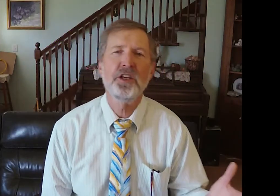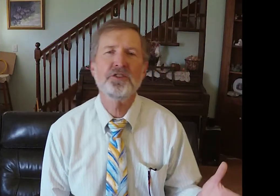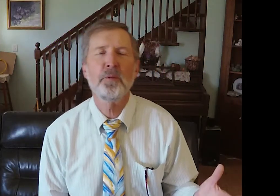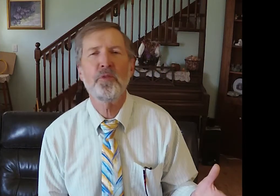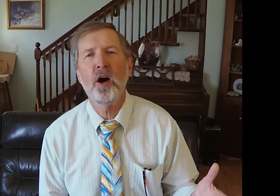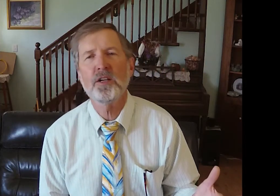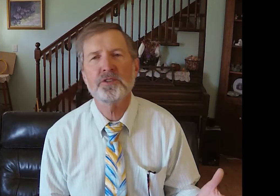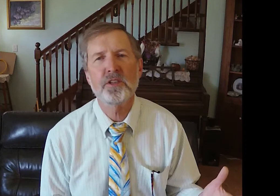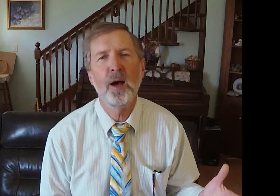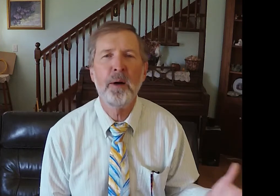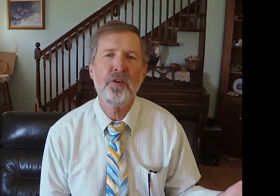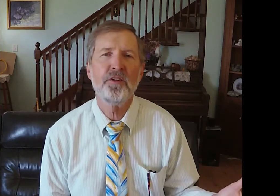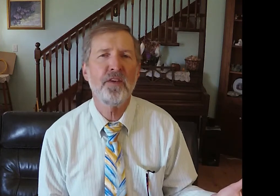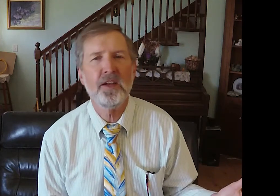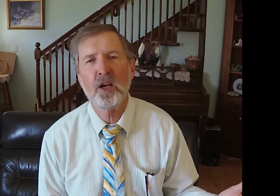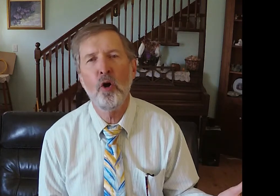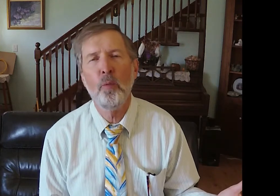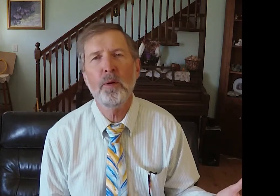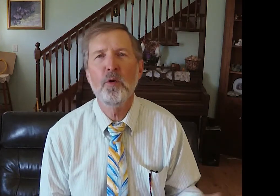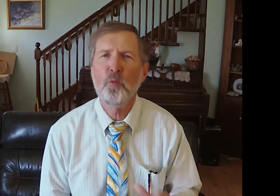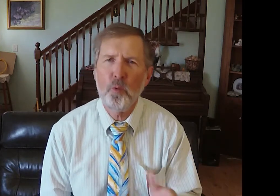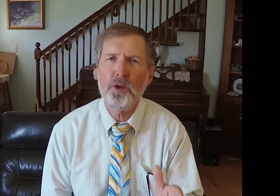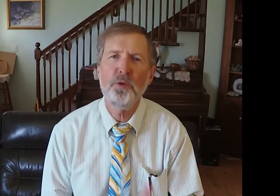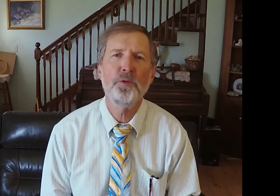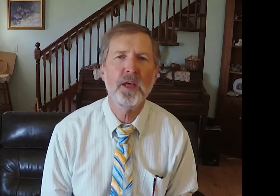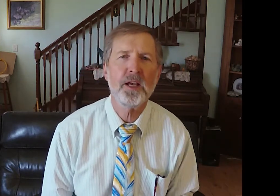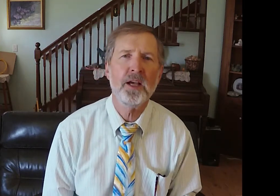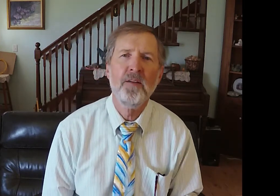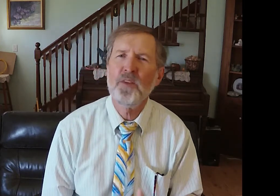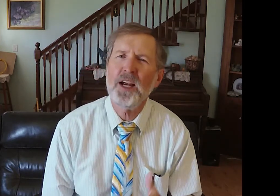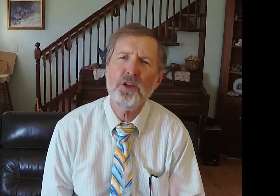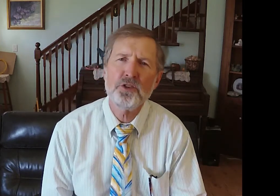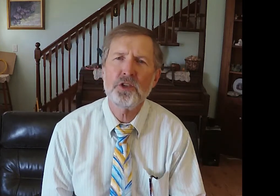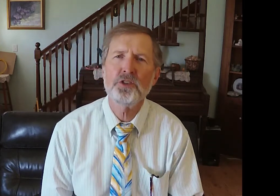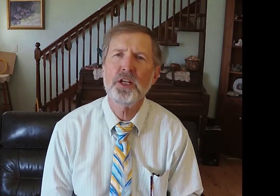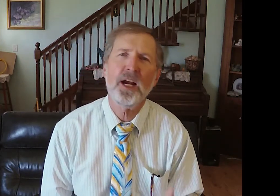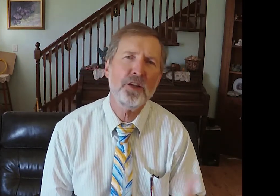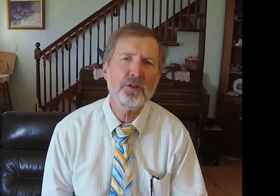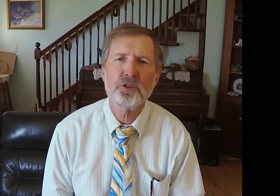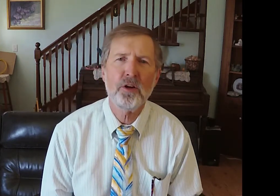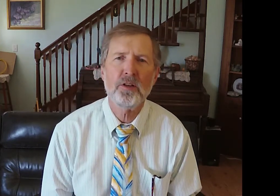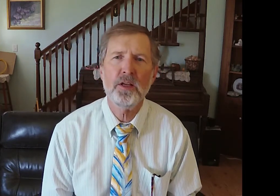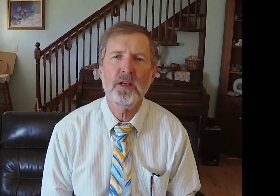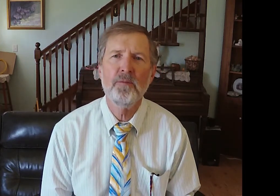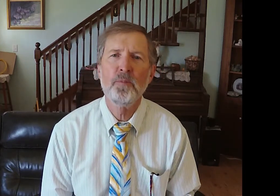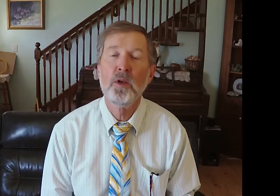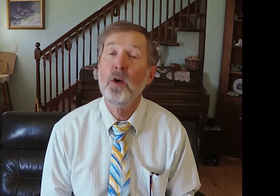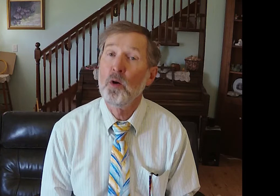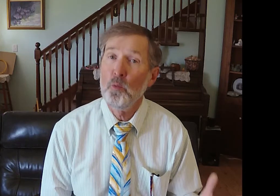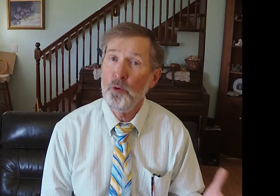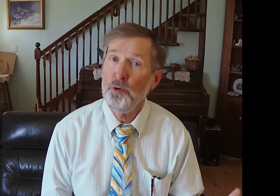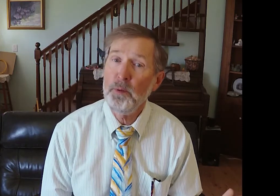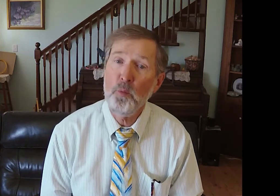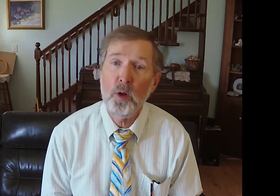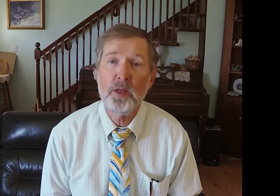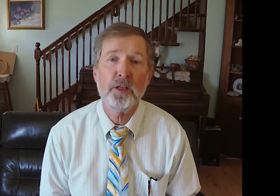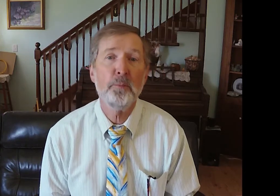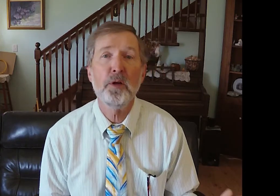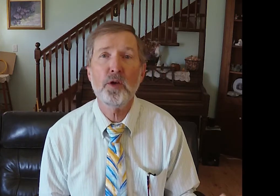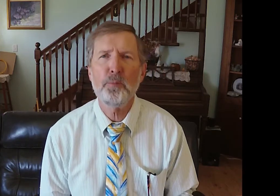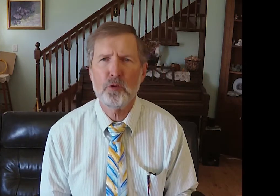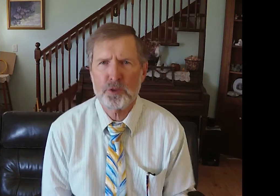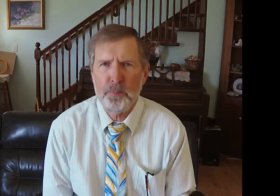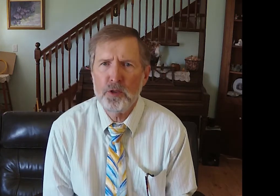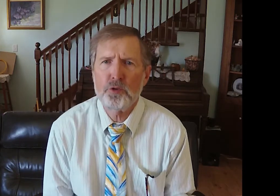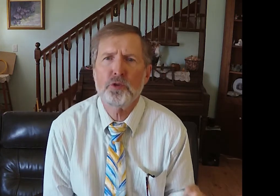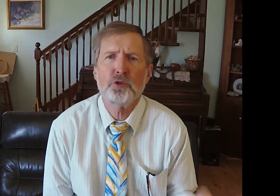I've shared some thoughts about defending hope. What do you think? Are you searching? Are you struggling? Would you be willing to